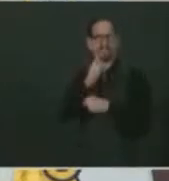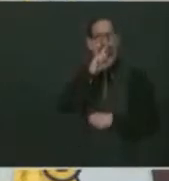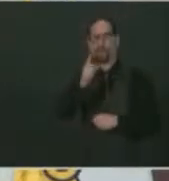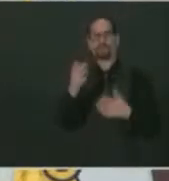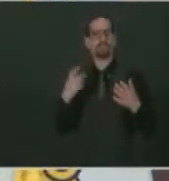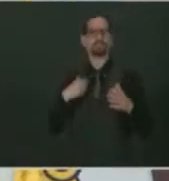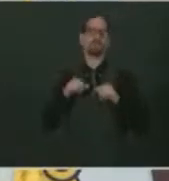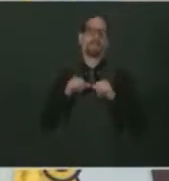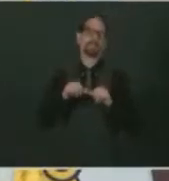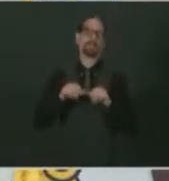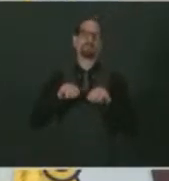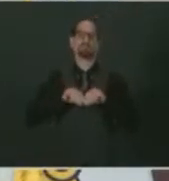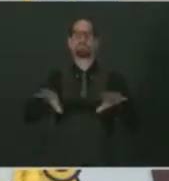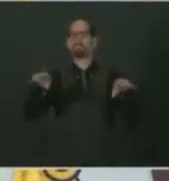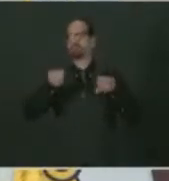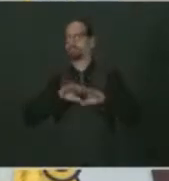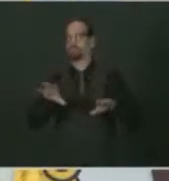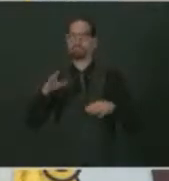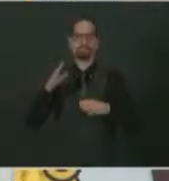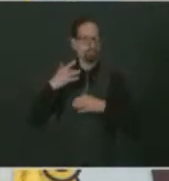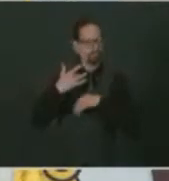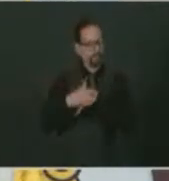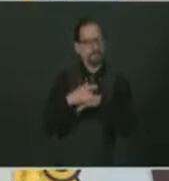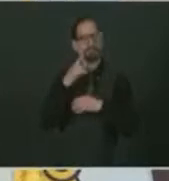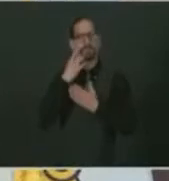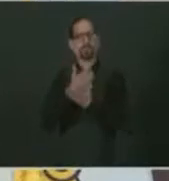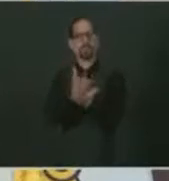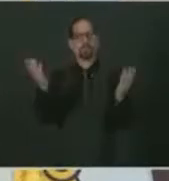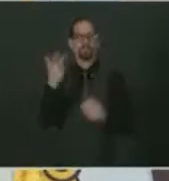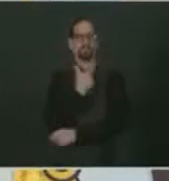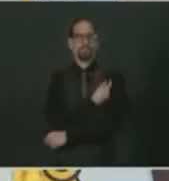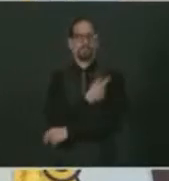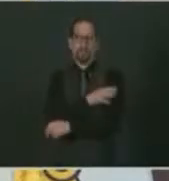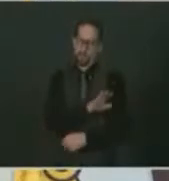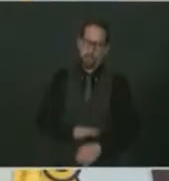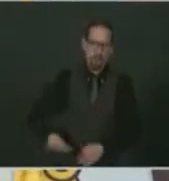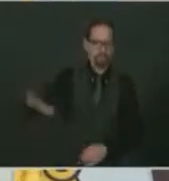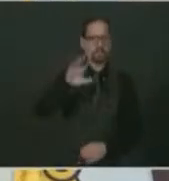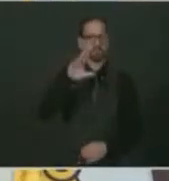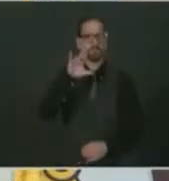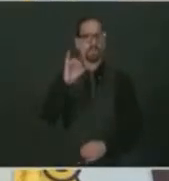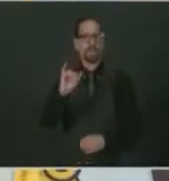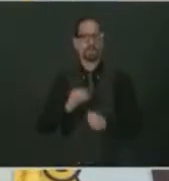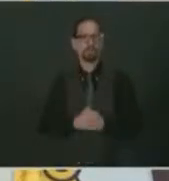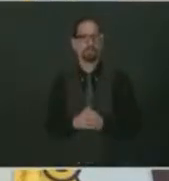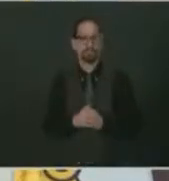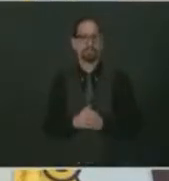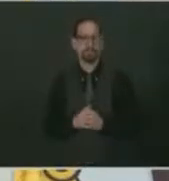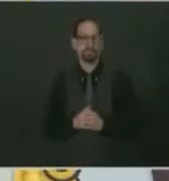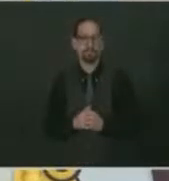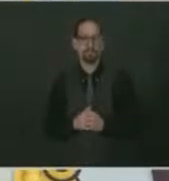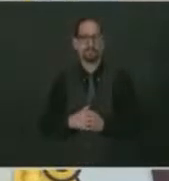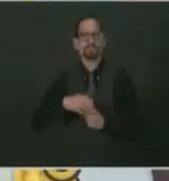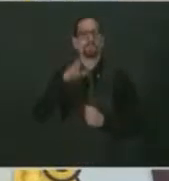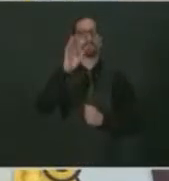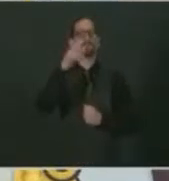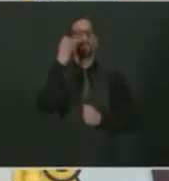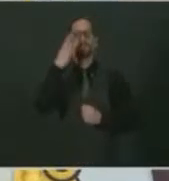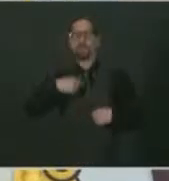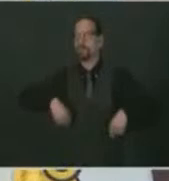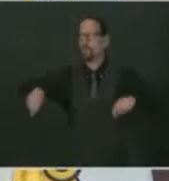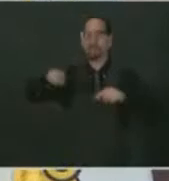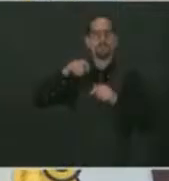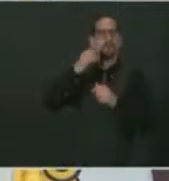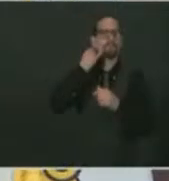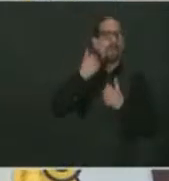state. And where we're falling behind, we will have a plan to catch up with any community that is falling behind.